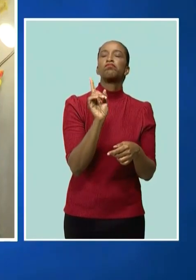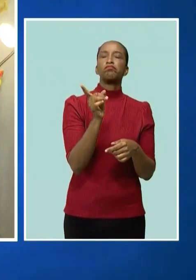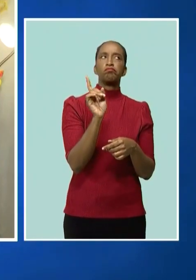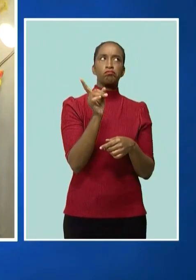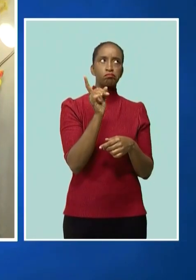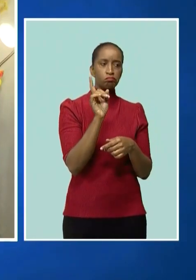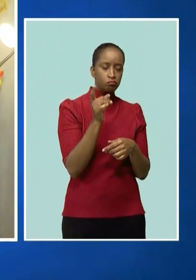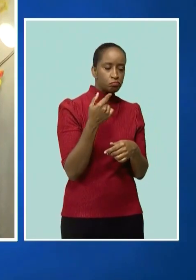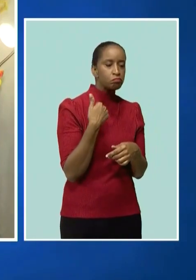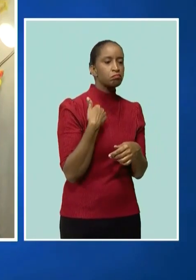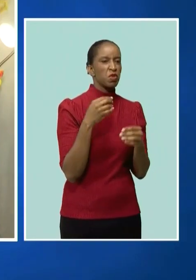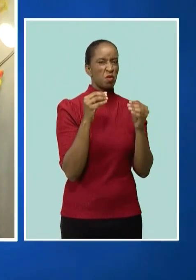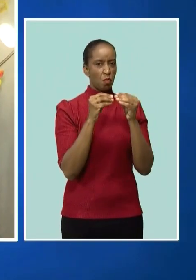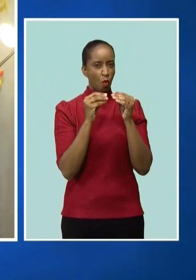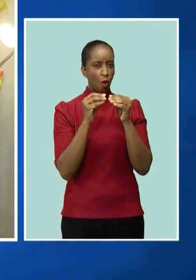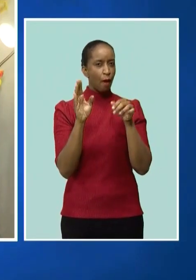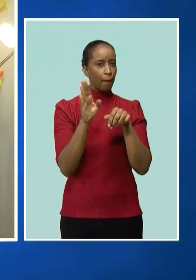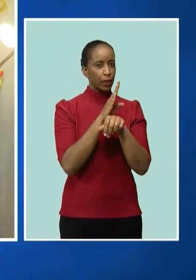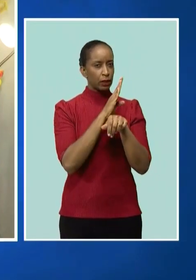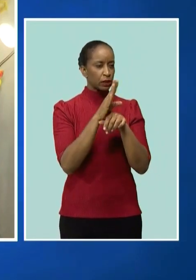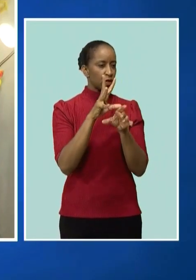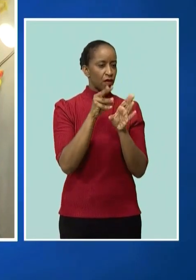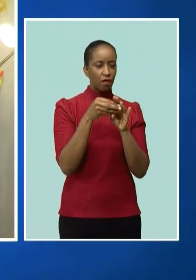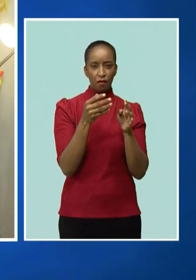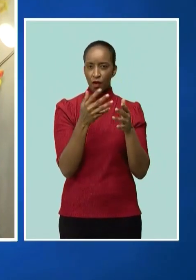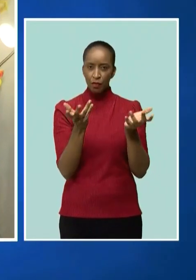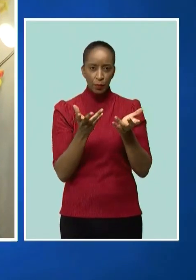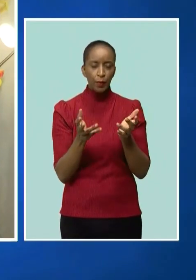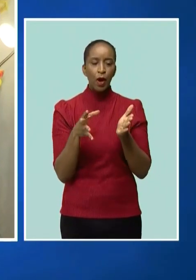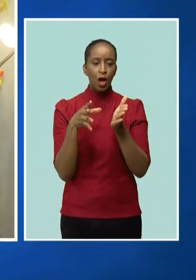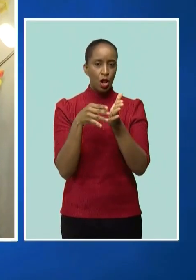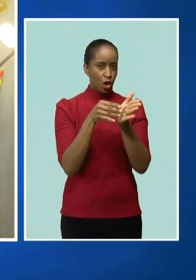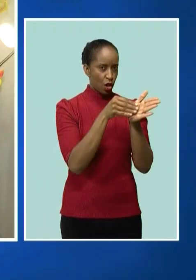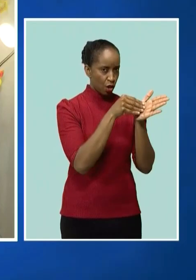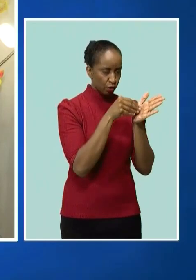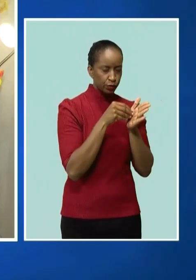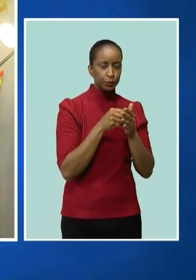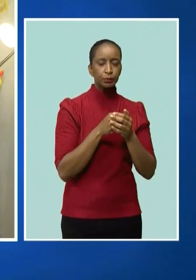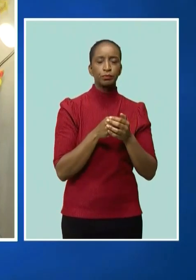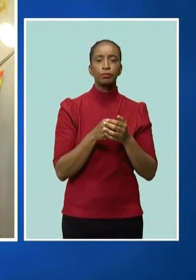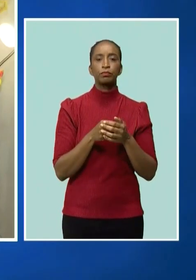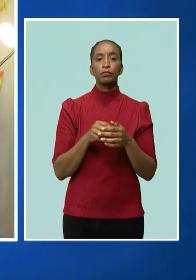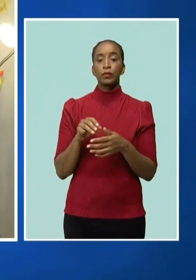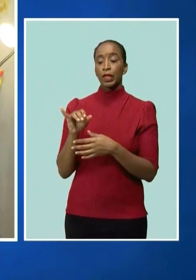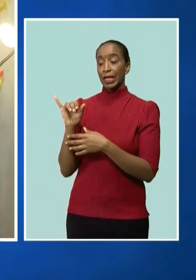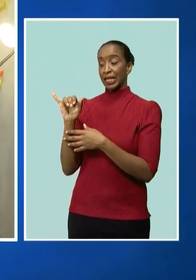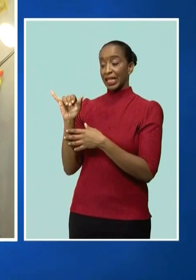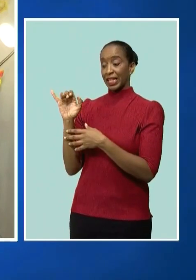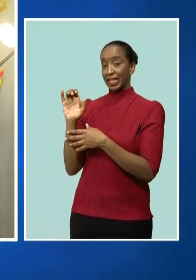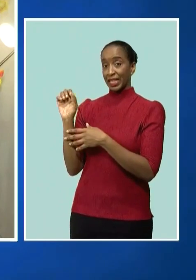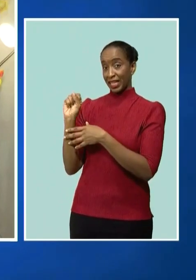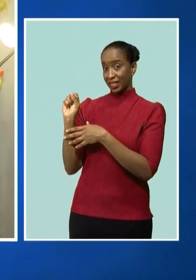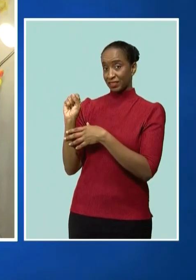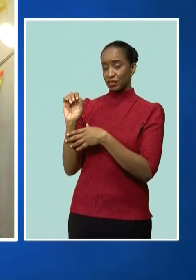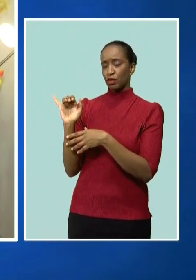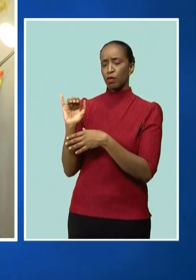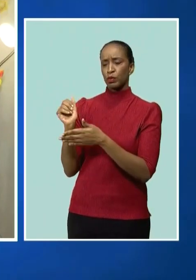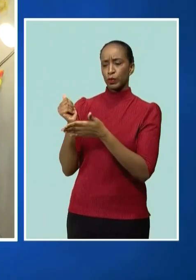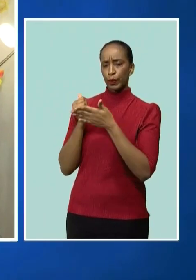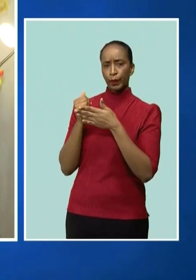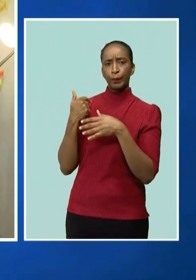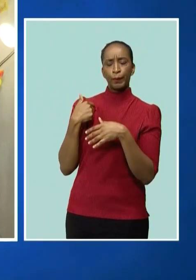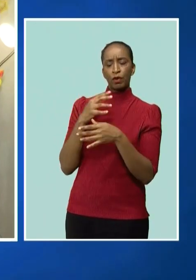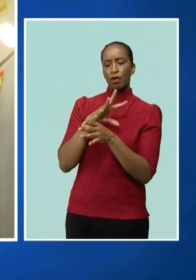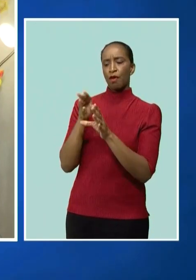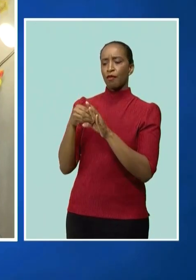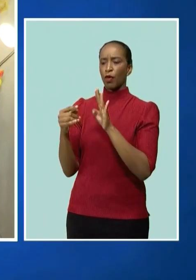It was very motivating, honestly. And Yes also helped me in participating in different events and